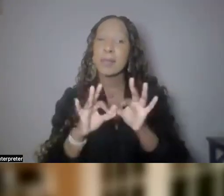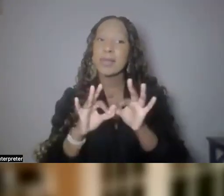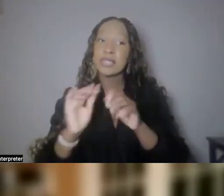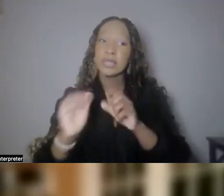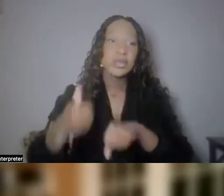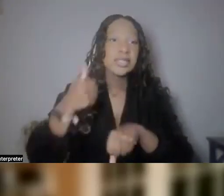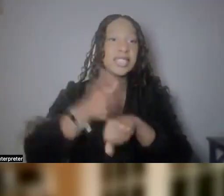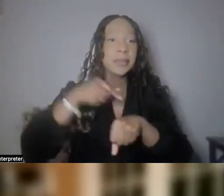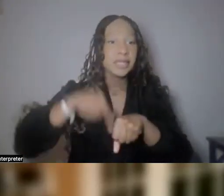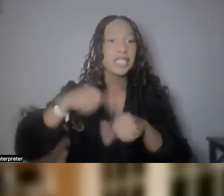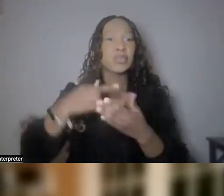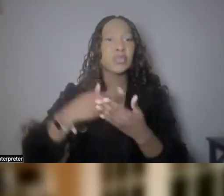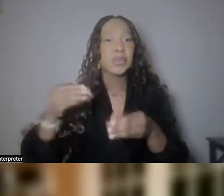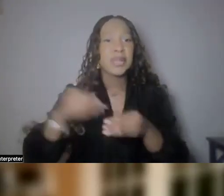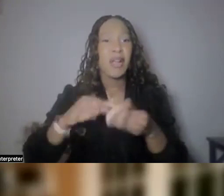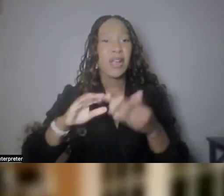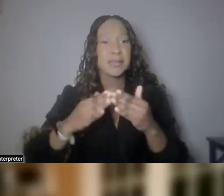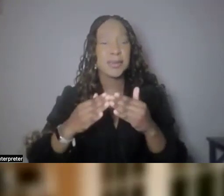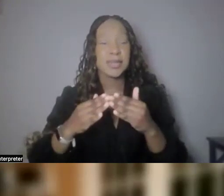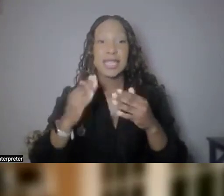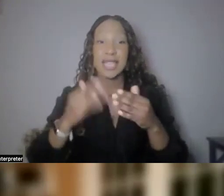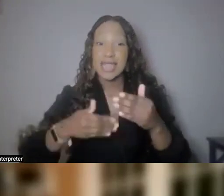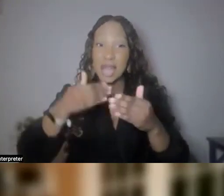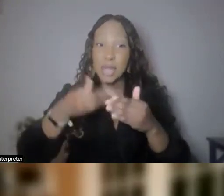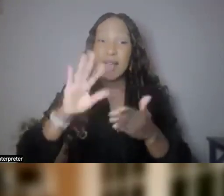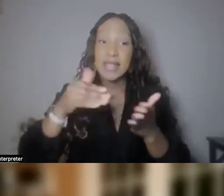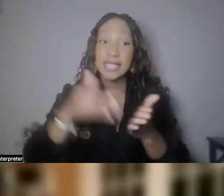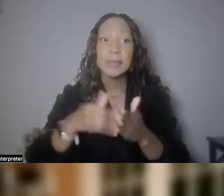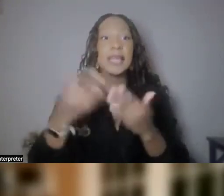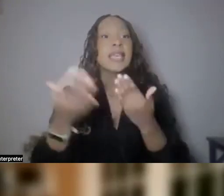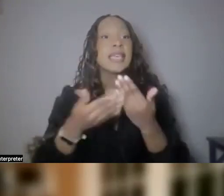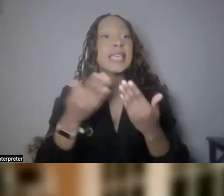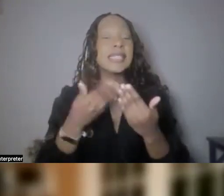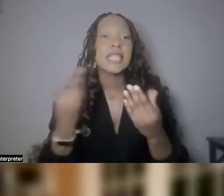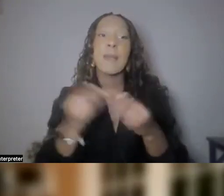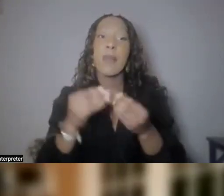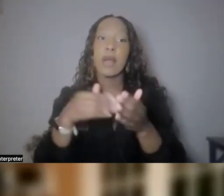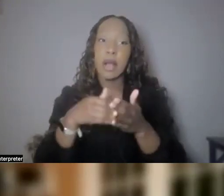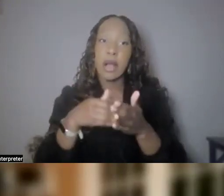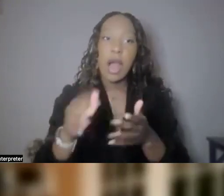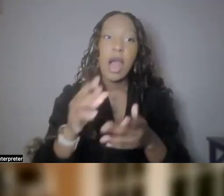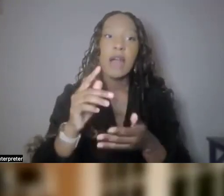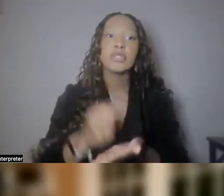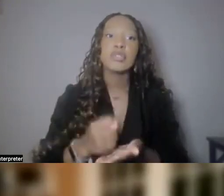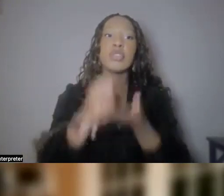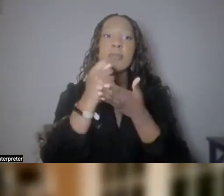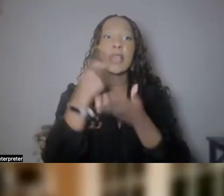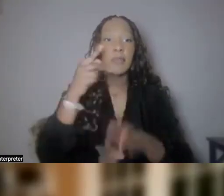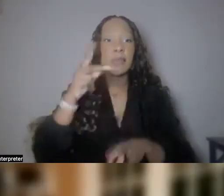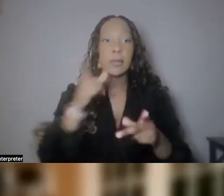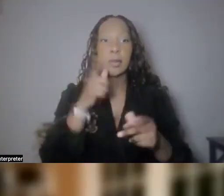mean, the proximity of the center is going to allow for easier and more frequent treatment for individuals in Columbia Heights.